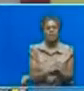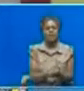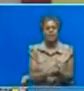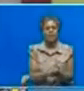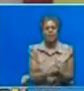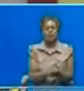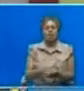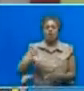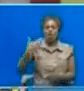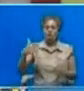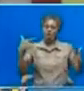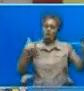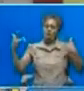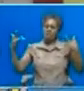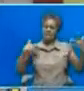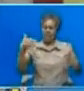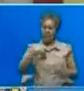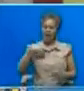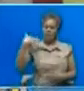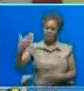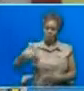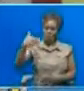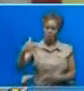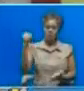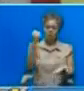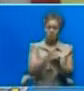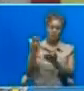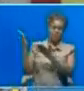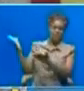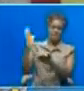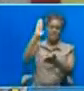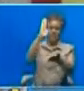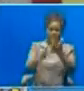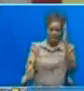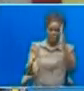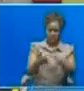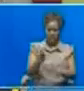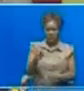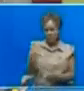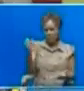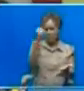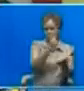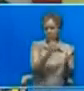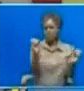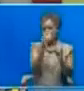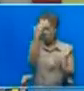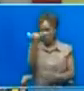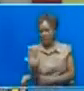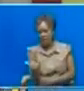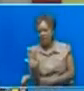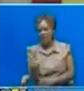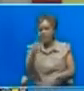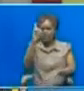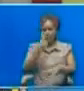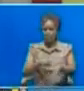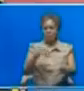It has always been a concern that these premises were not occupied, and we understood why they were not occupied, because at the